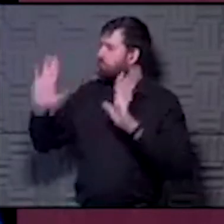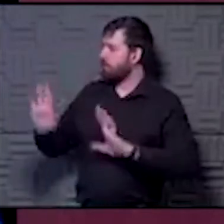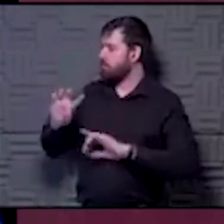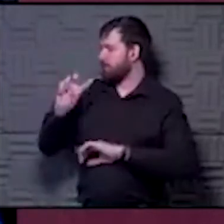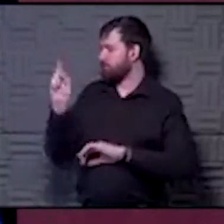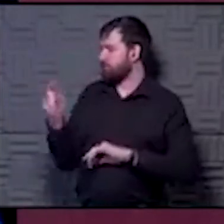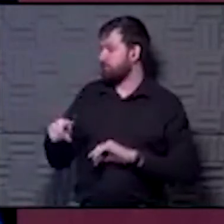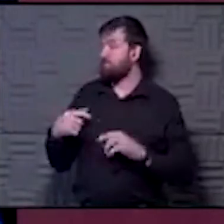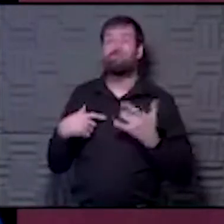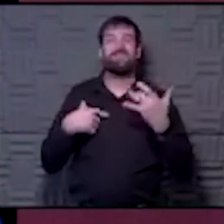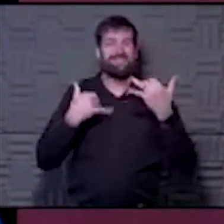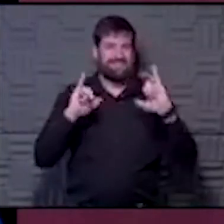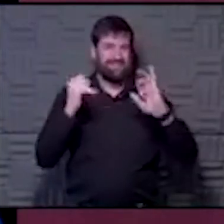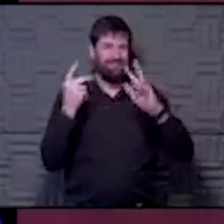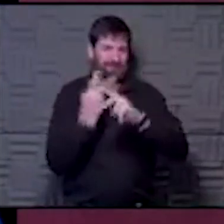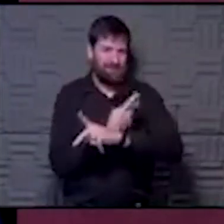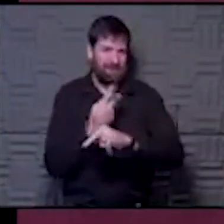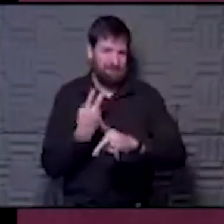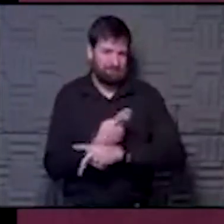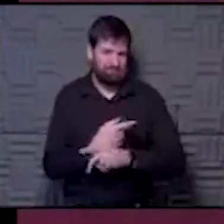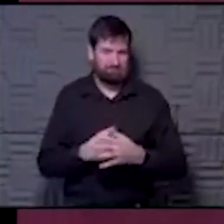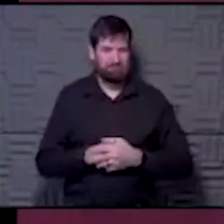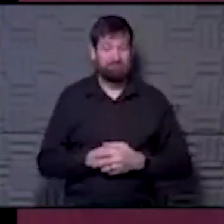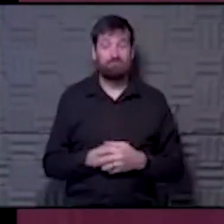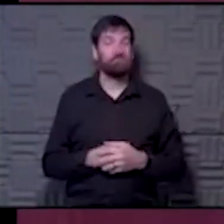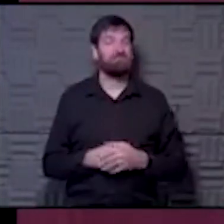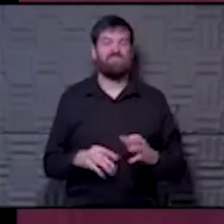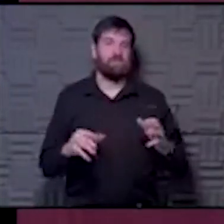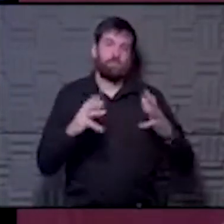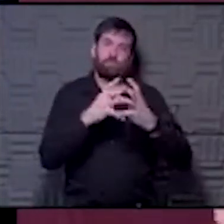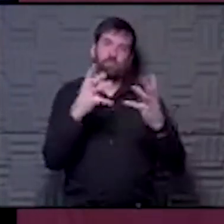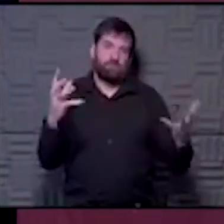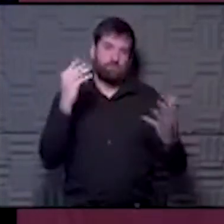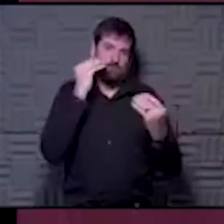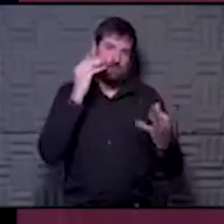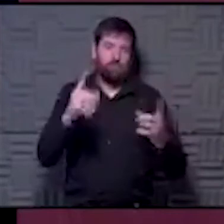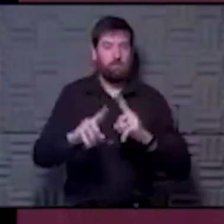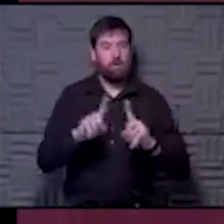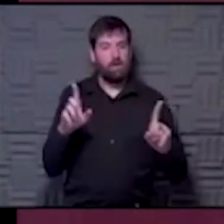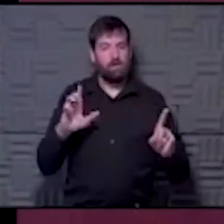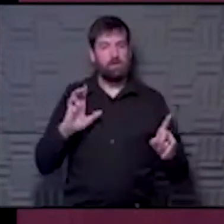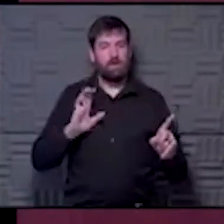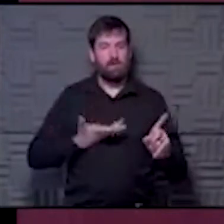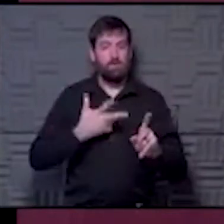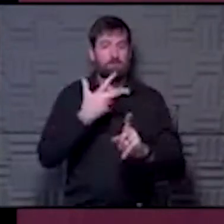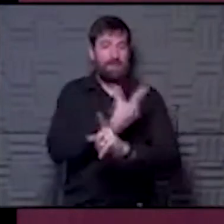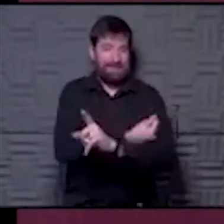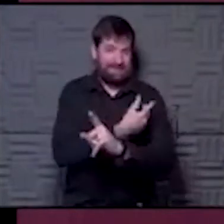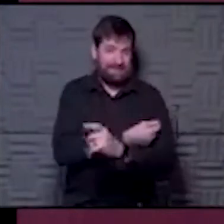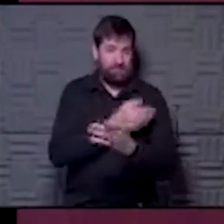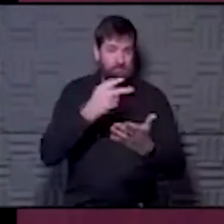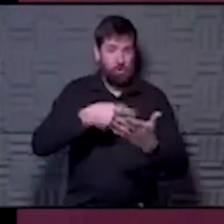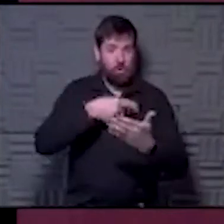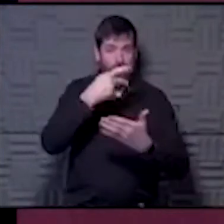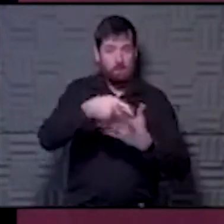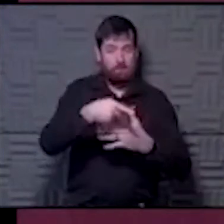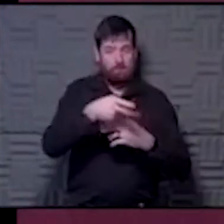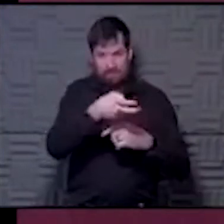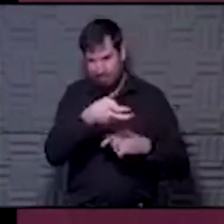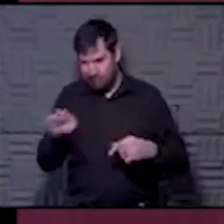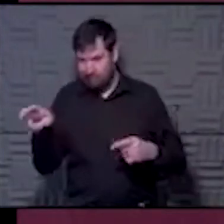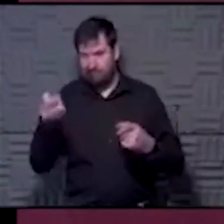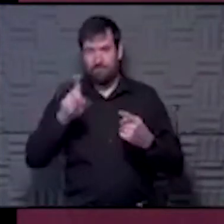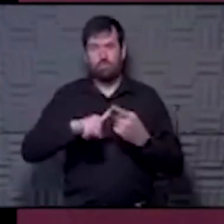to be honest, we are still working on that. Yeah. This is more than you want to know, but we are moving our vaccination program into Epic. Epic